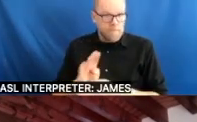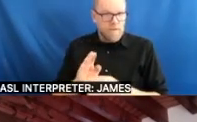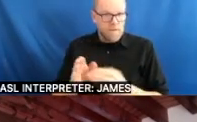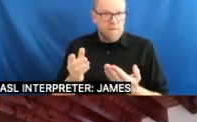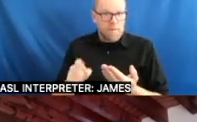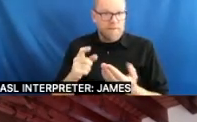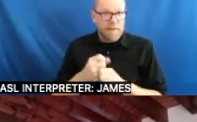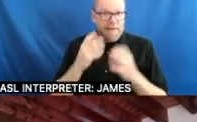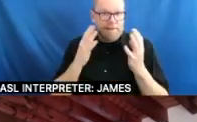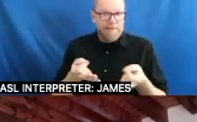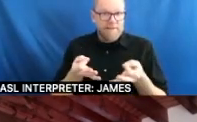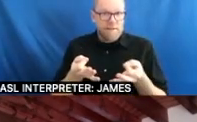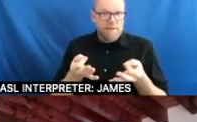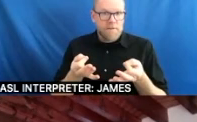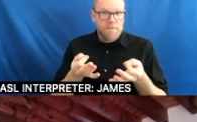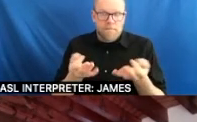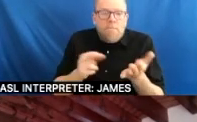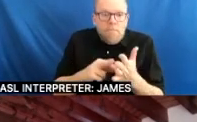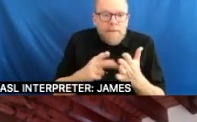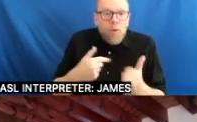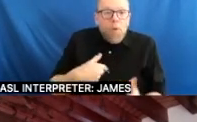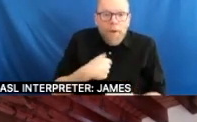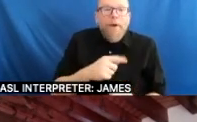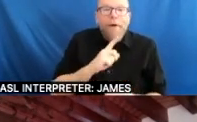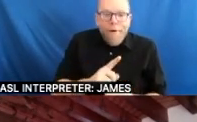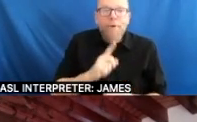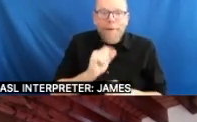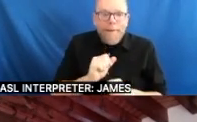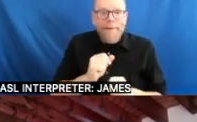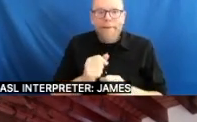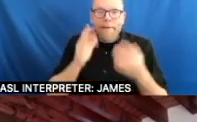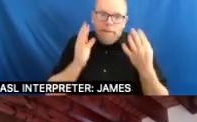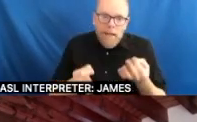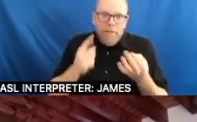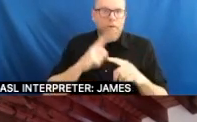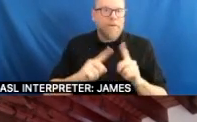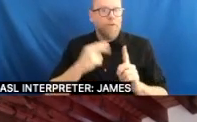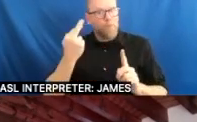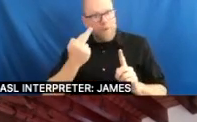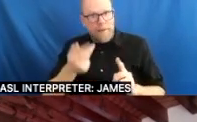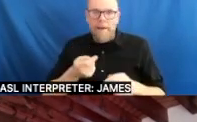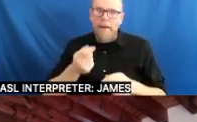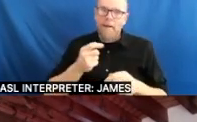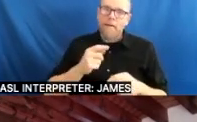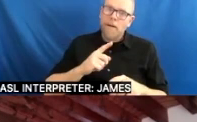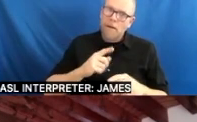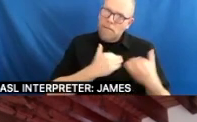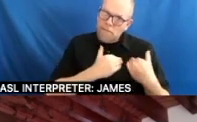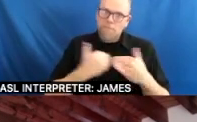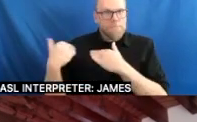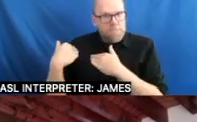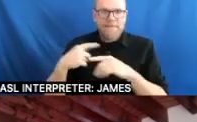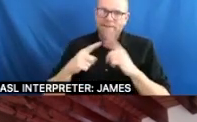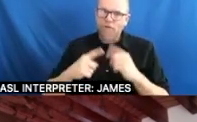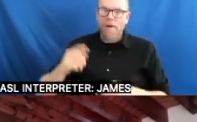it's we're wearing multiple hats. So the worker members are workers, they're